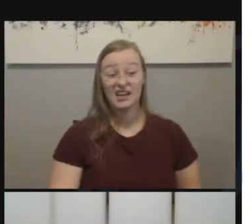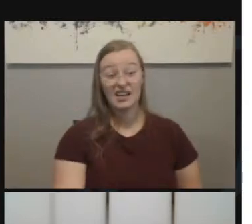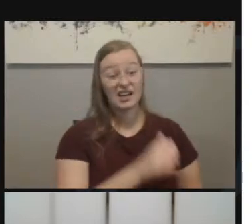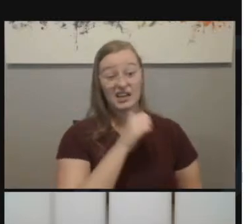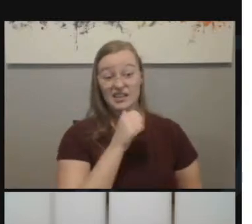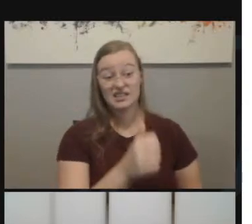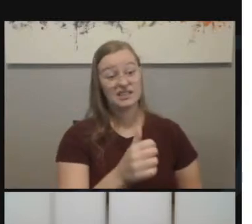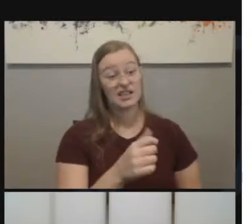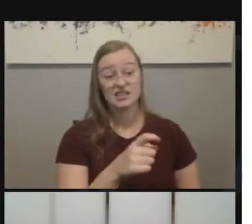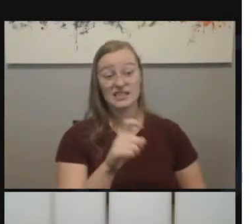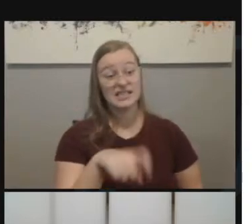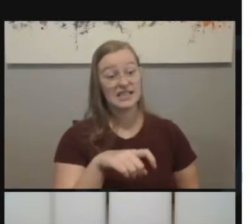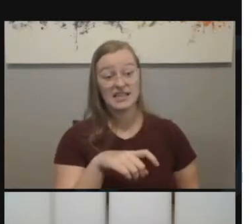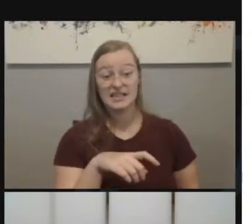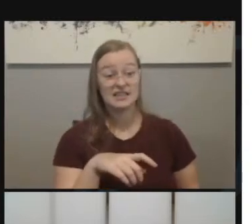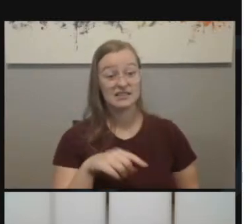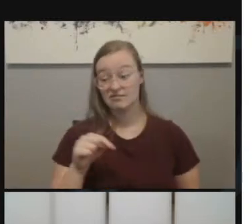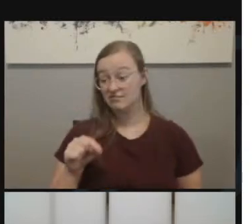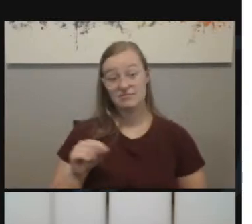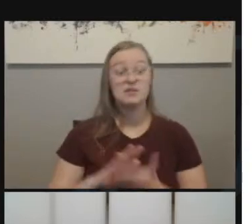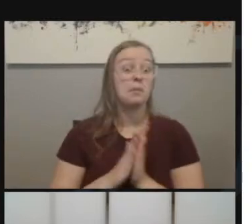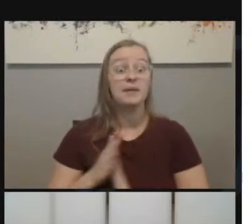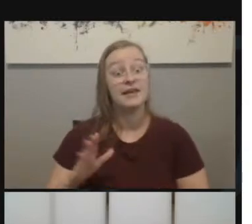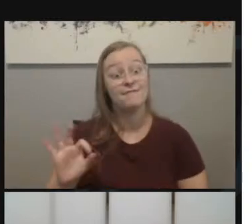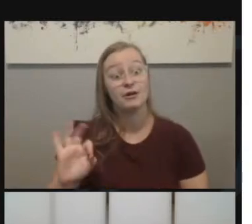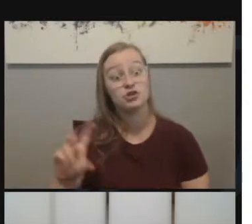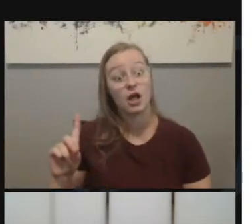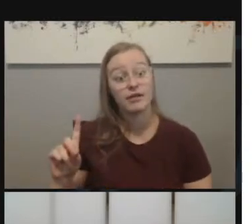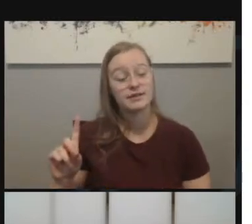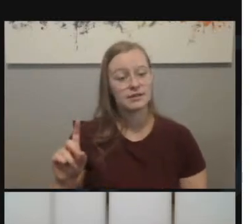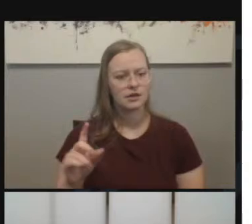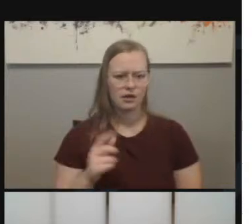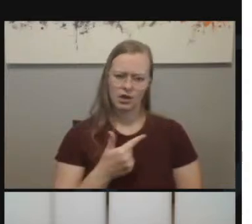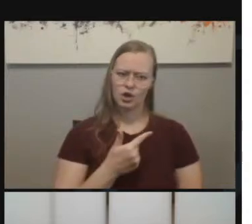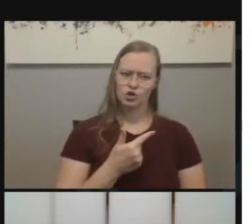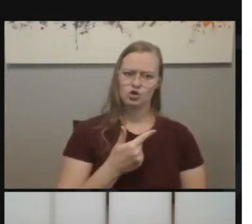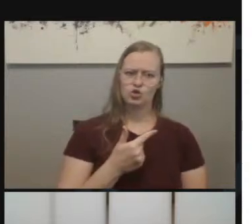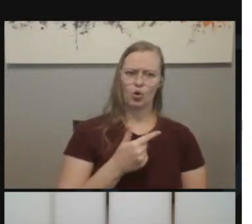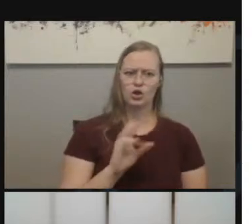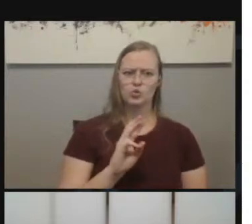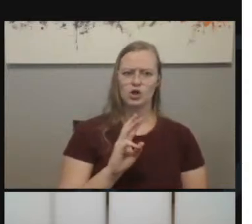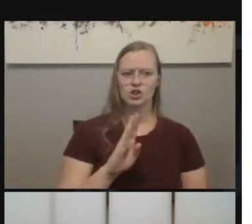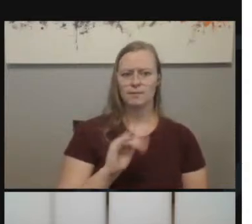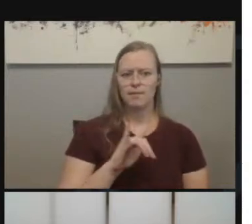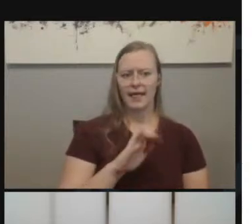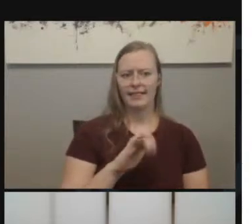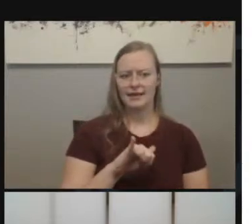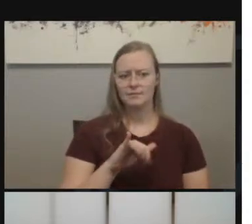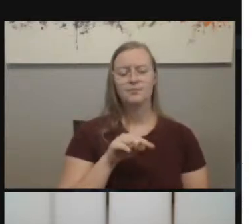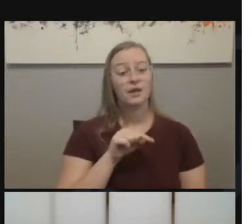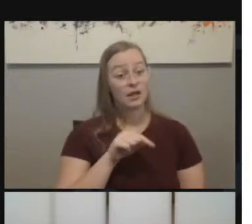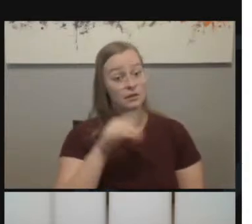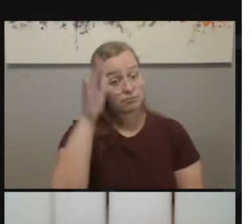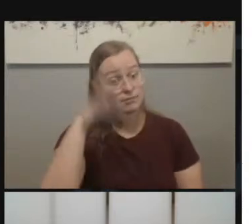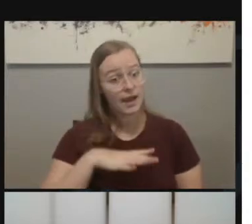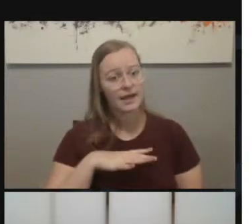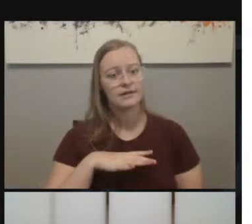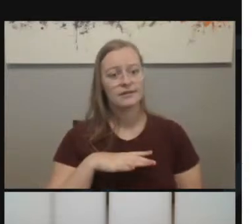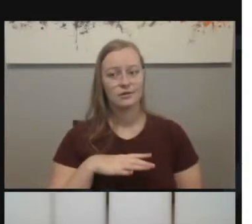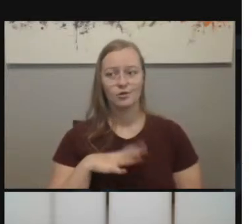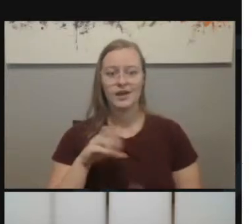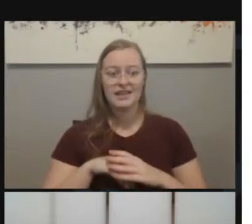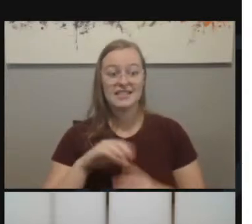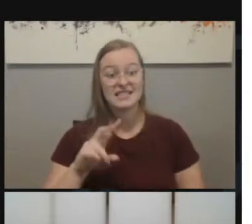uniquely gifted Frederick Douglass, a George Washington Bailey, man who in the second decade of the